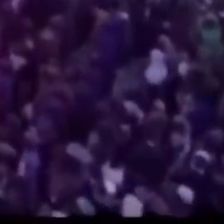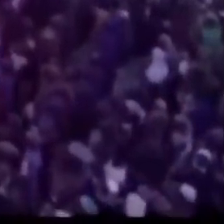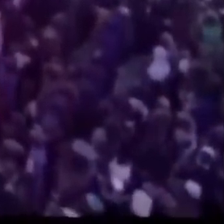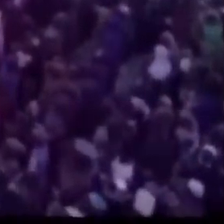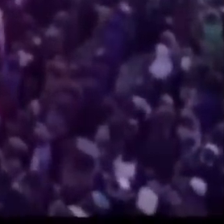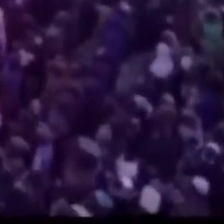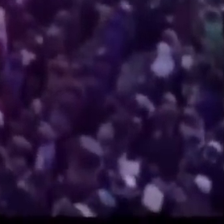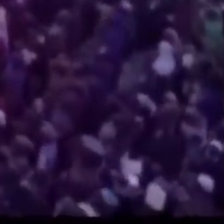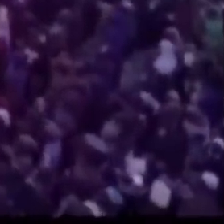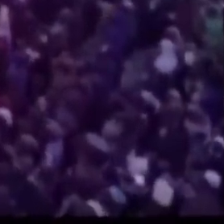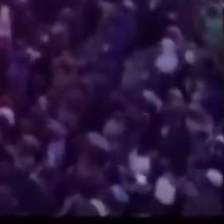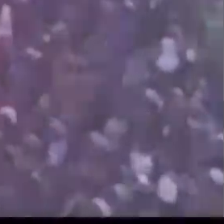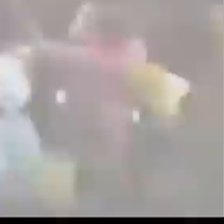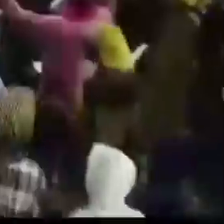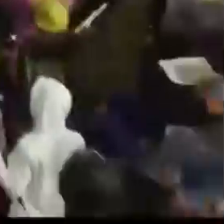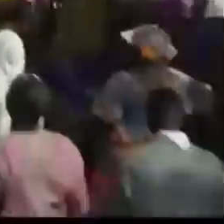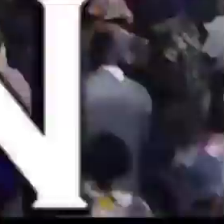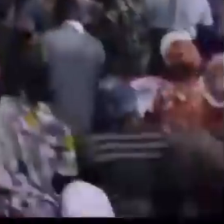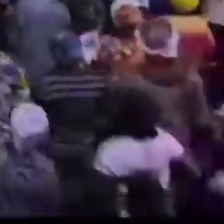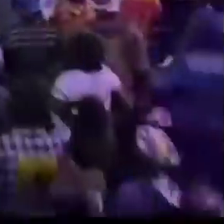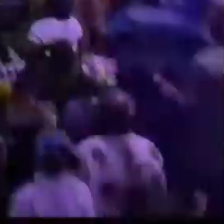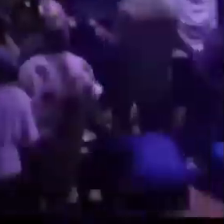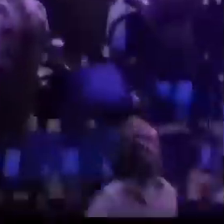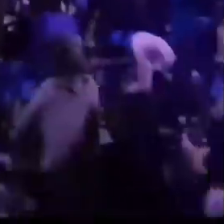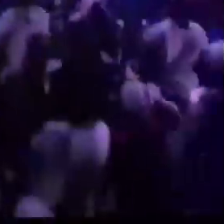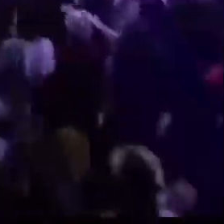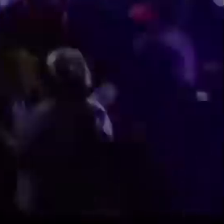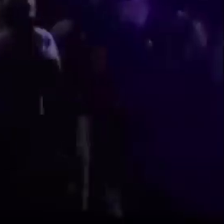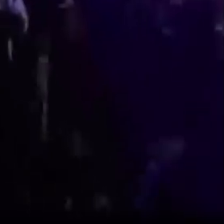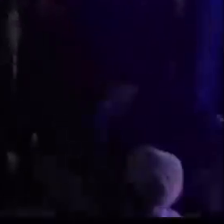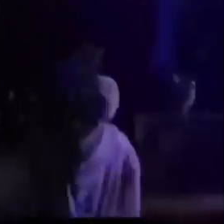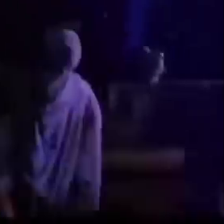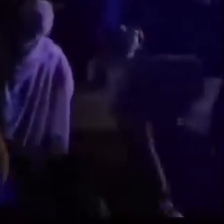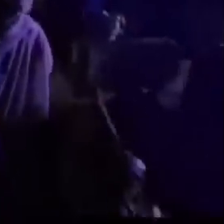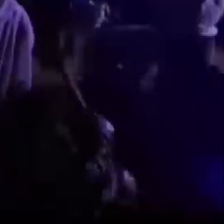wa pe ri alu fu wa pe ipele ogun nitori pe won ni ran lo wa ka